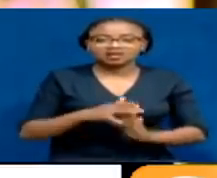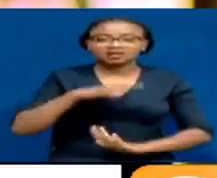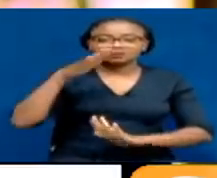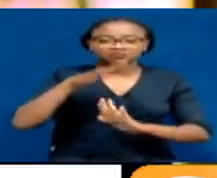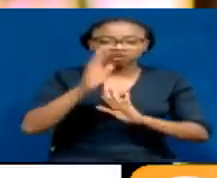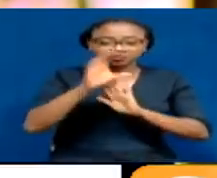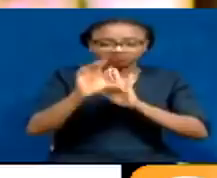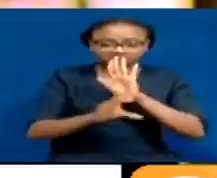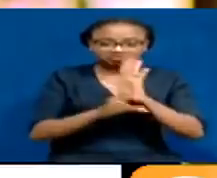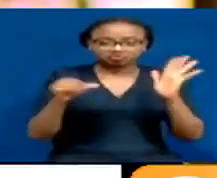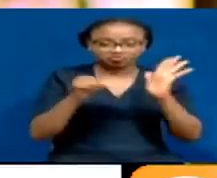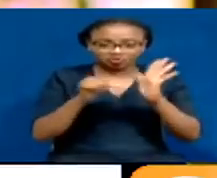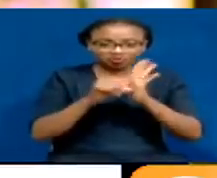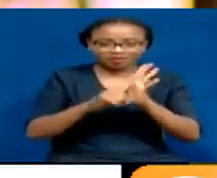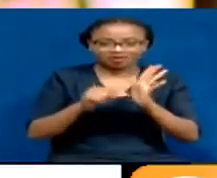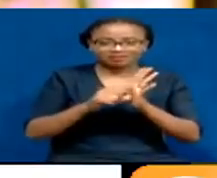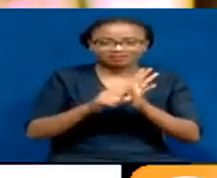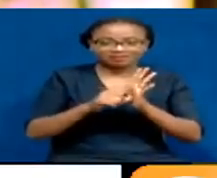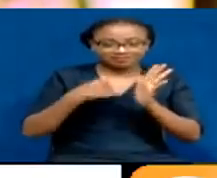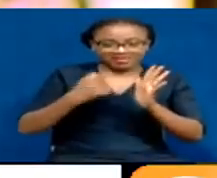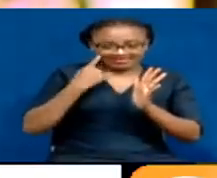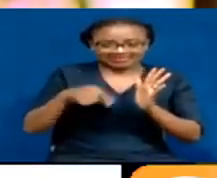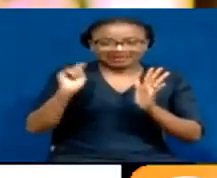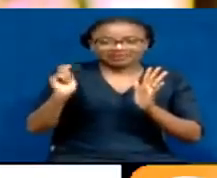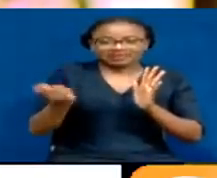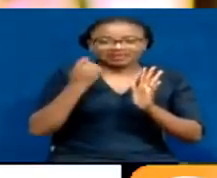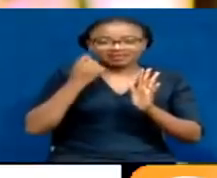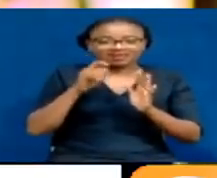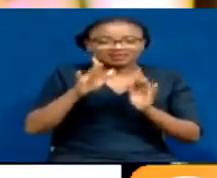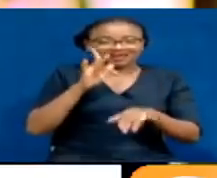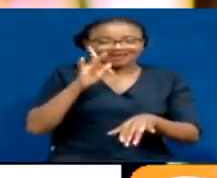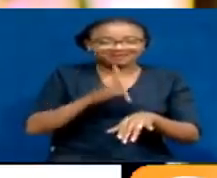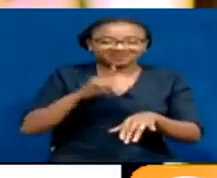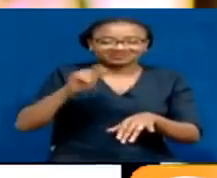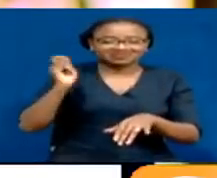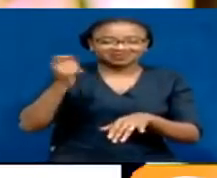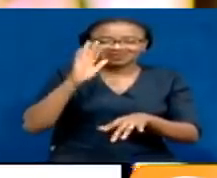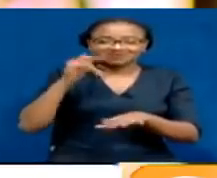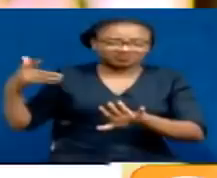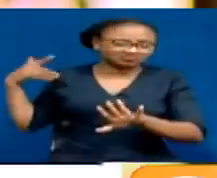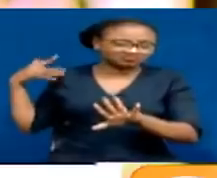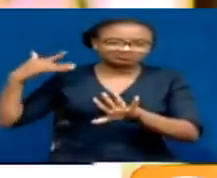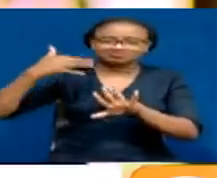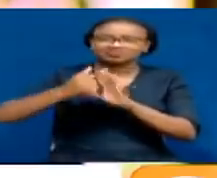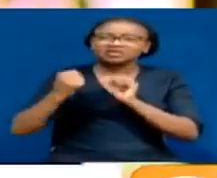that I see in Kenya, and that has bedeviled Kenya since